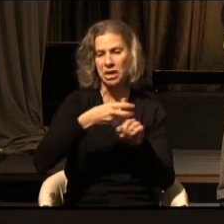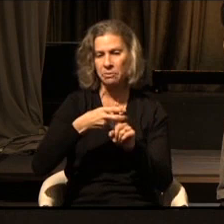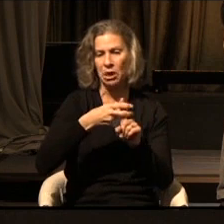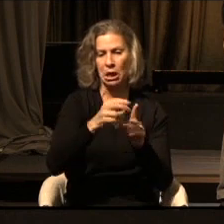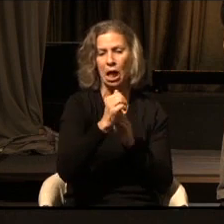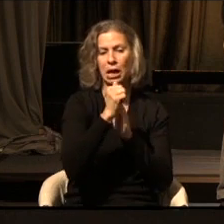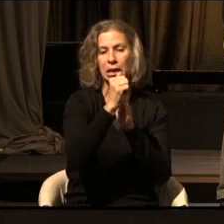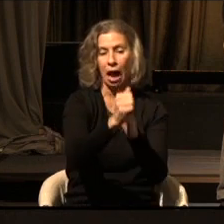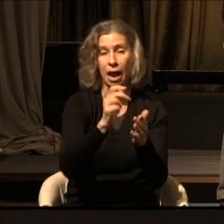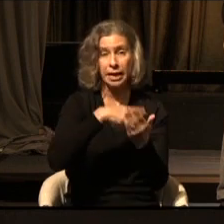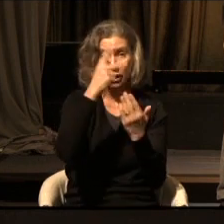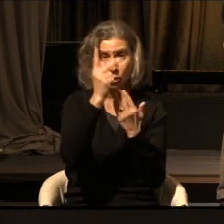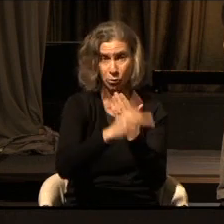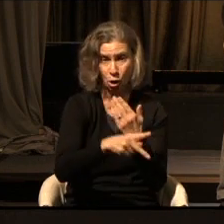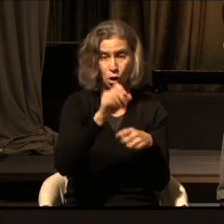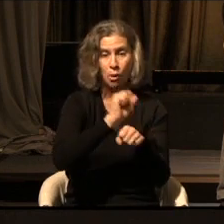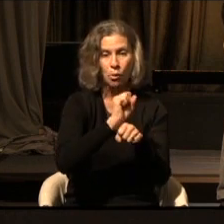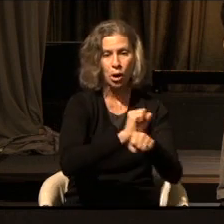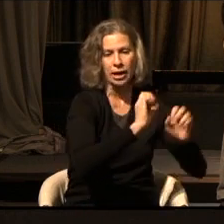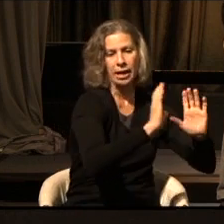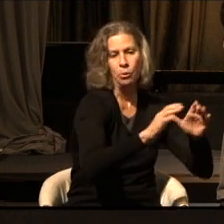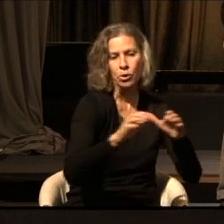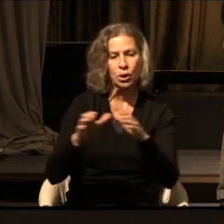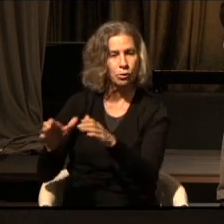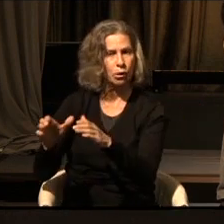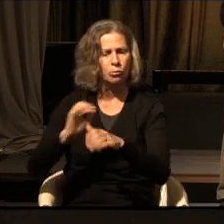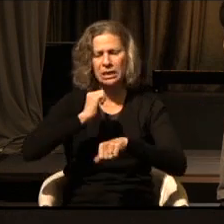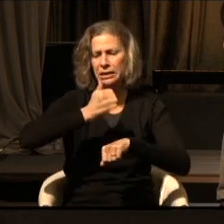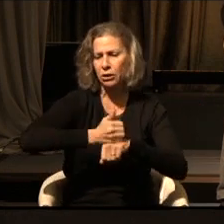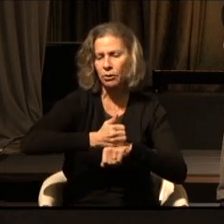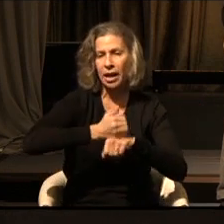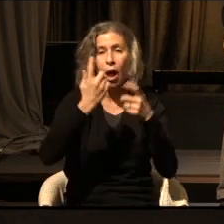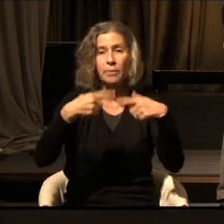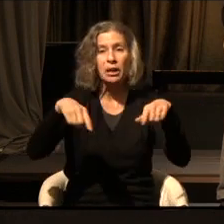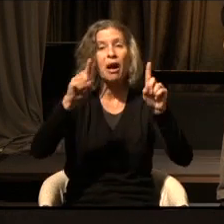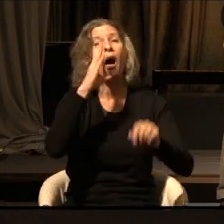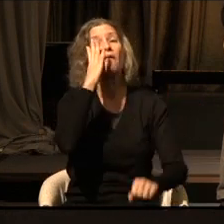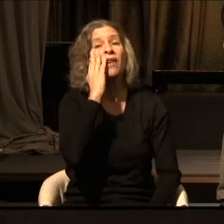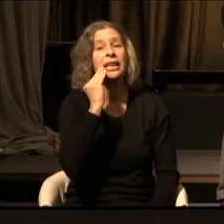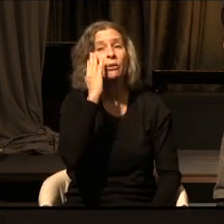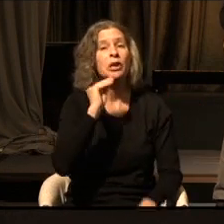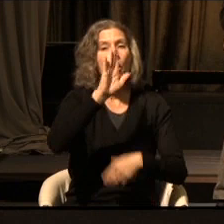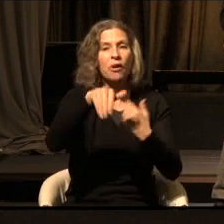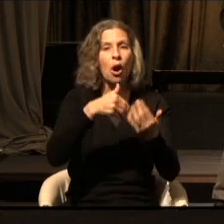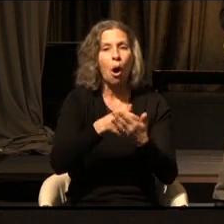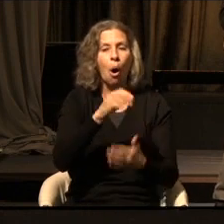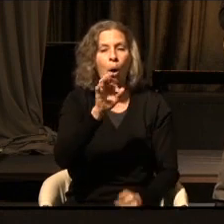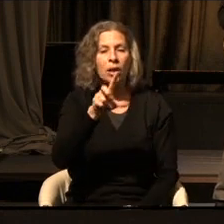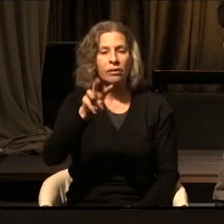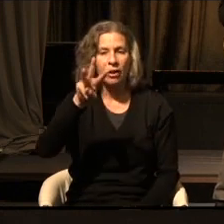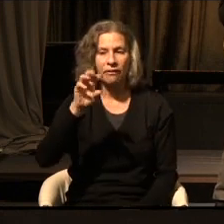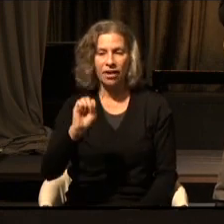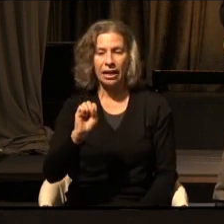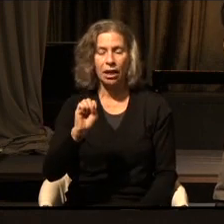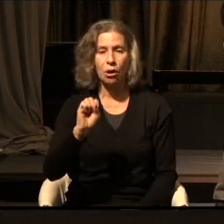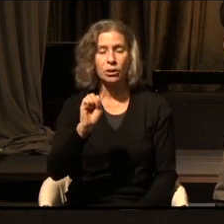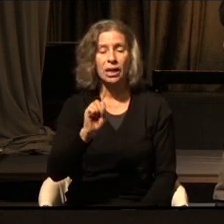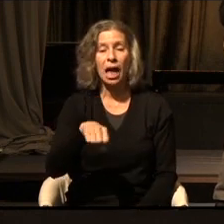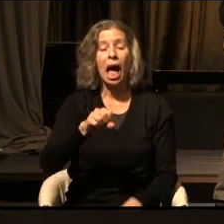program, working with their small groups to really create an effective experience for all of the fellows. So they're sitting in the